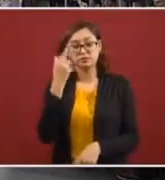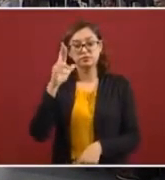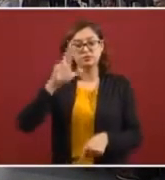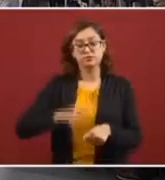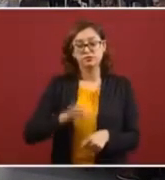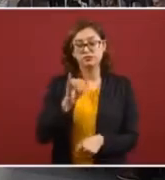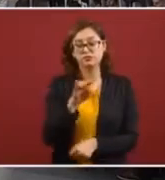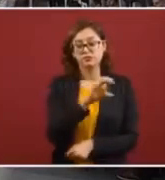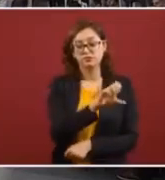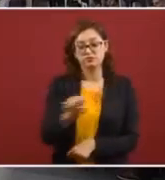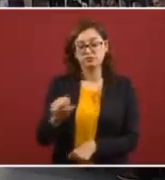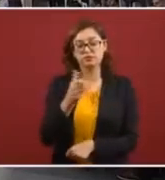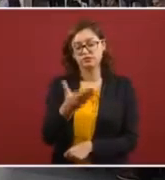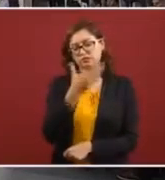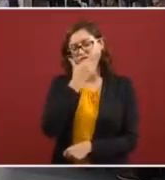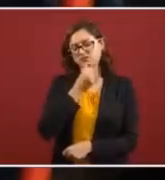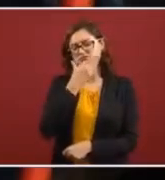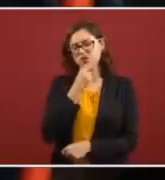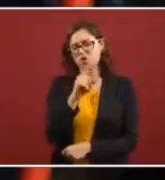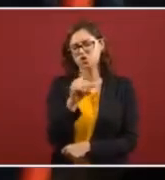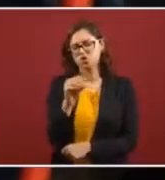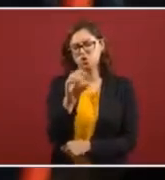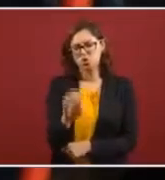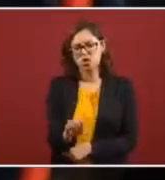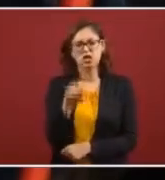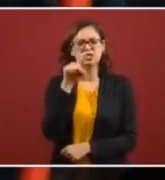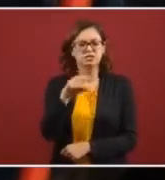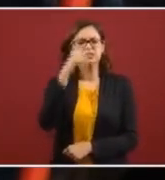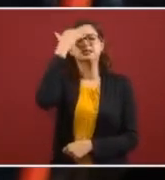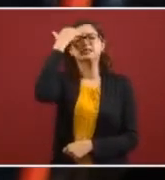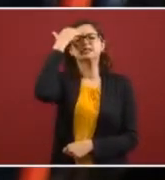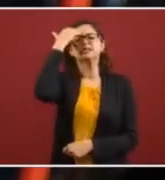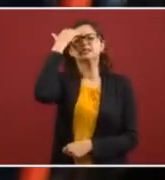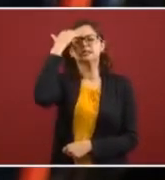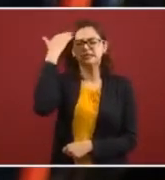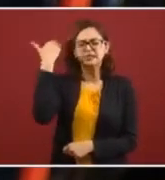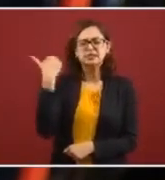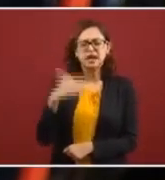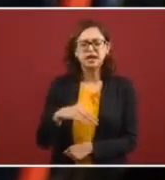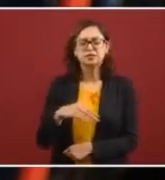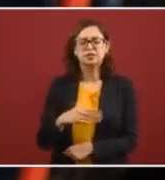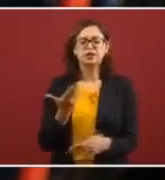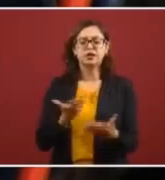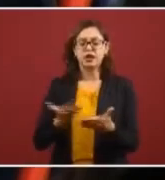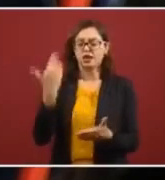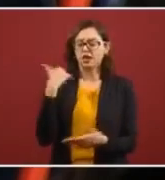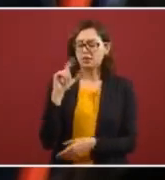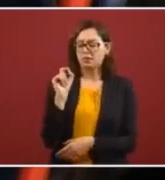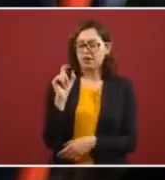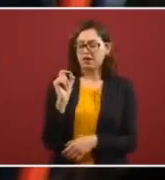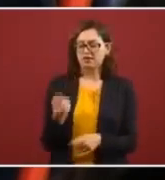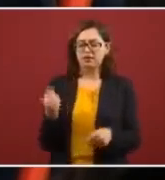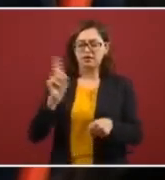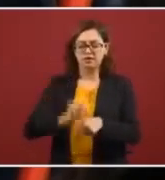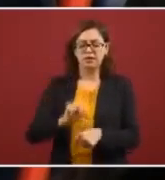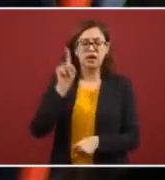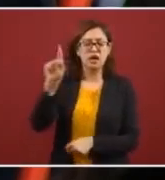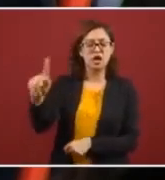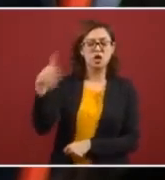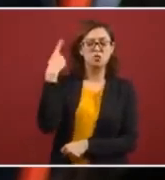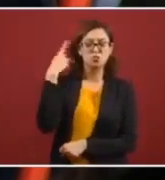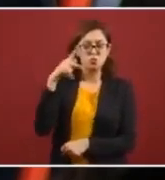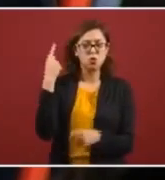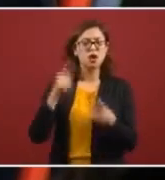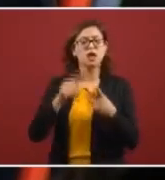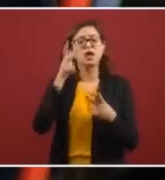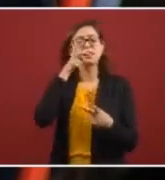maestro José Robledo. Si tiene conocimiento, señor, que Do you have hace knowledge 20 días, that it's been 20 Puebla, days,